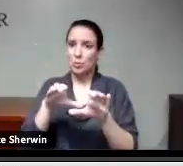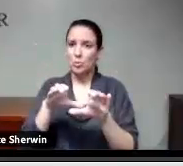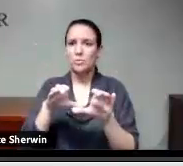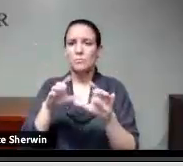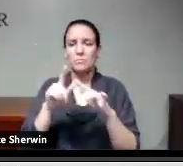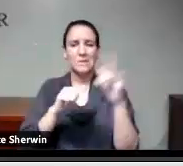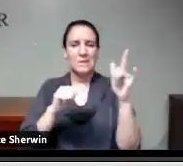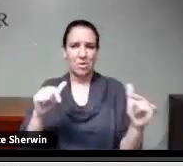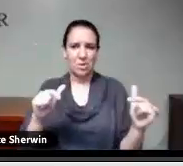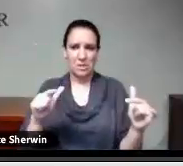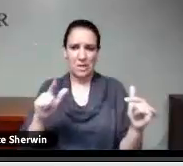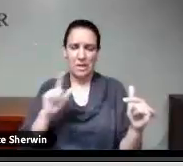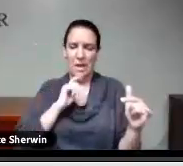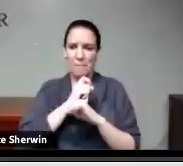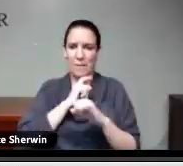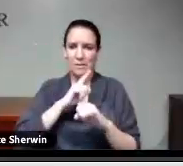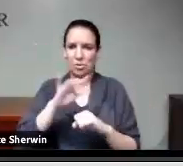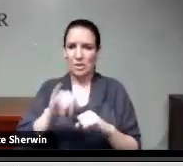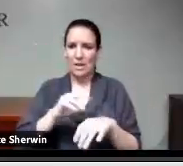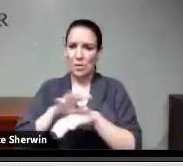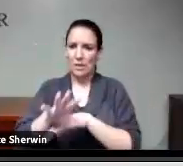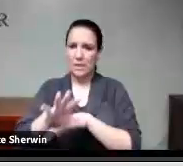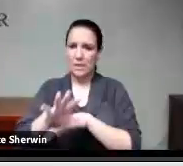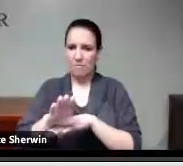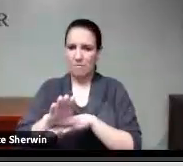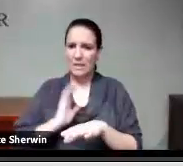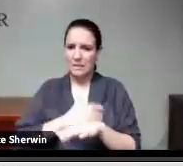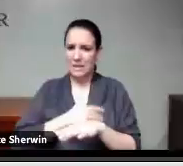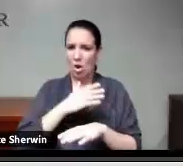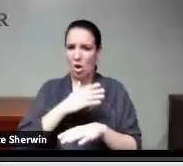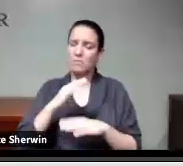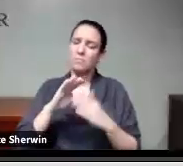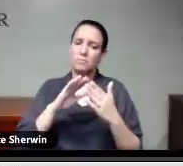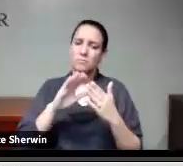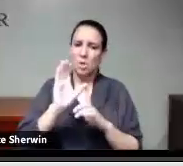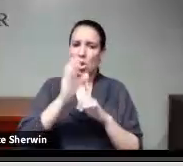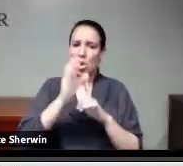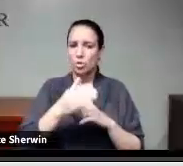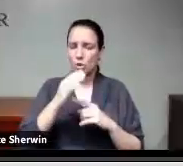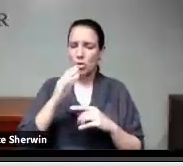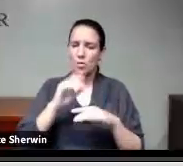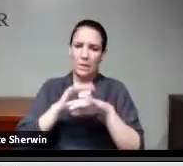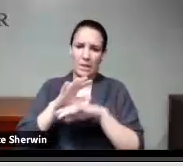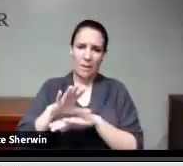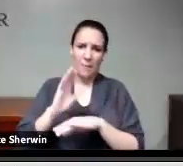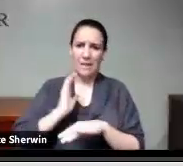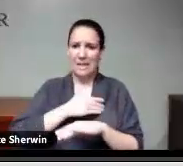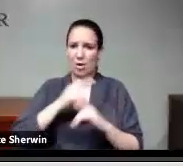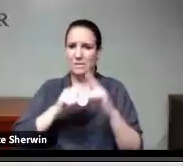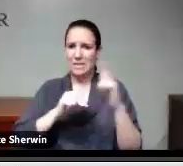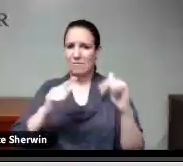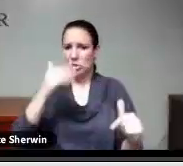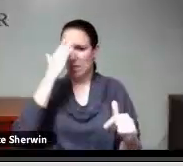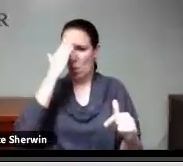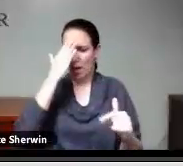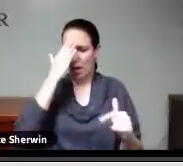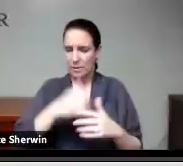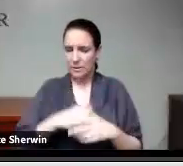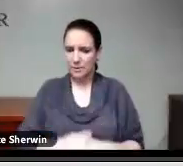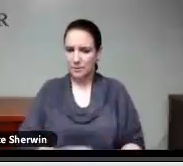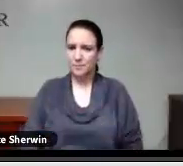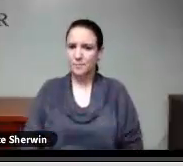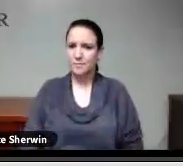will really have a positive impact on our organizational awareness and culture, and also be our official response to whatever